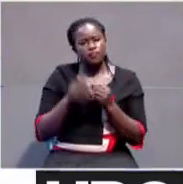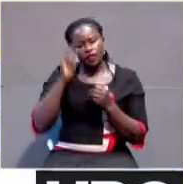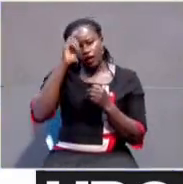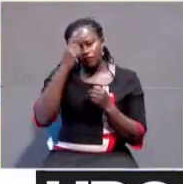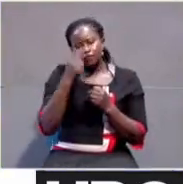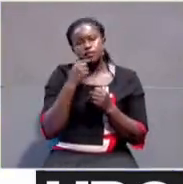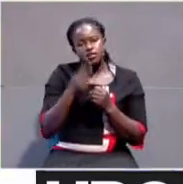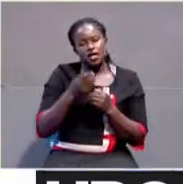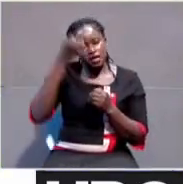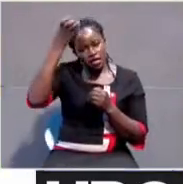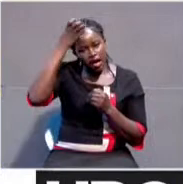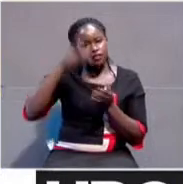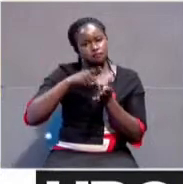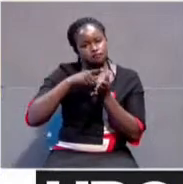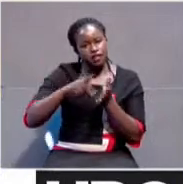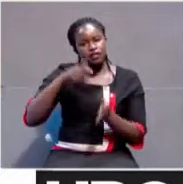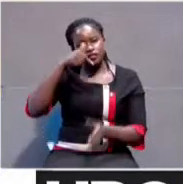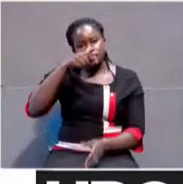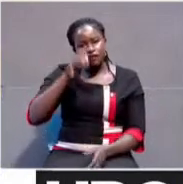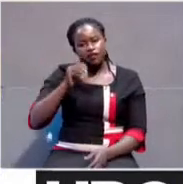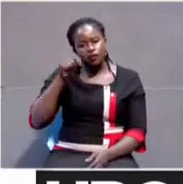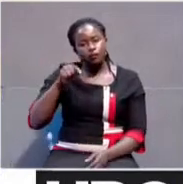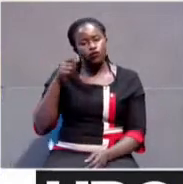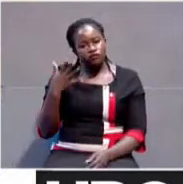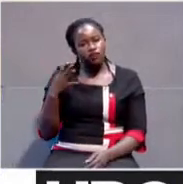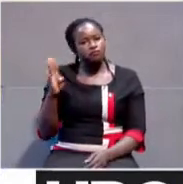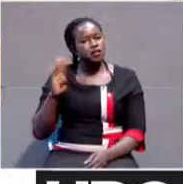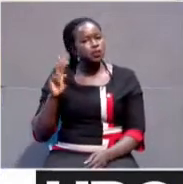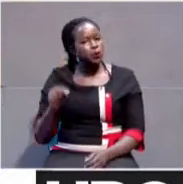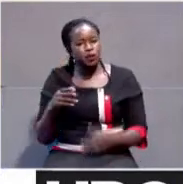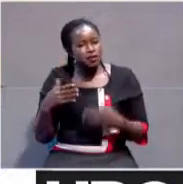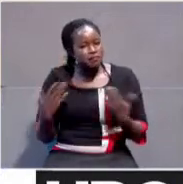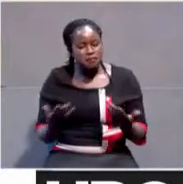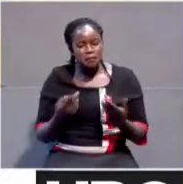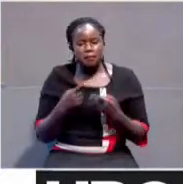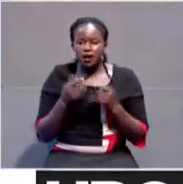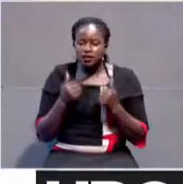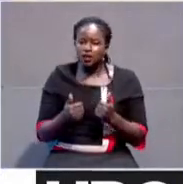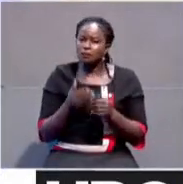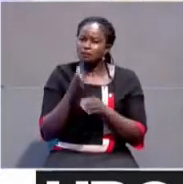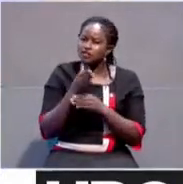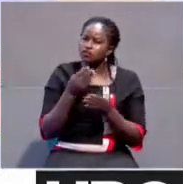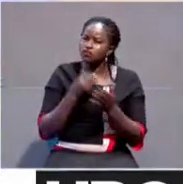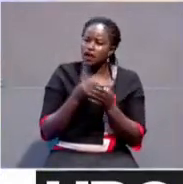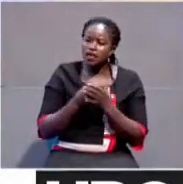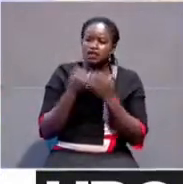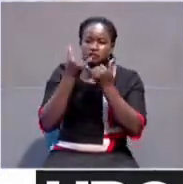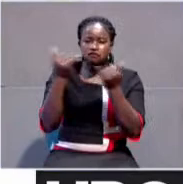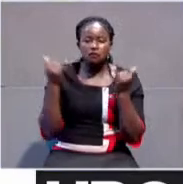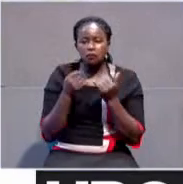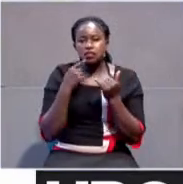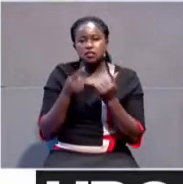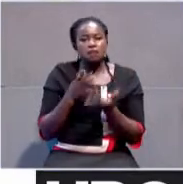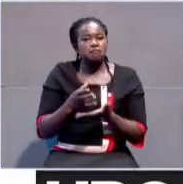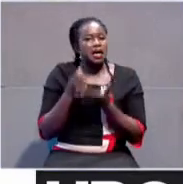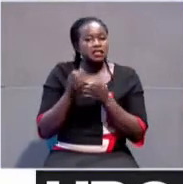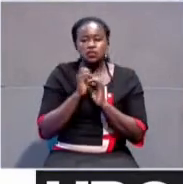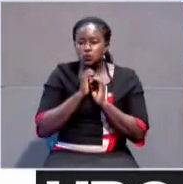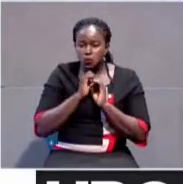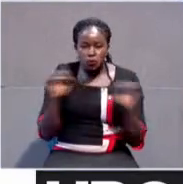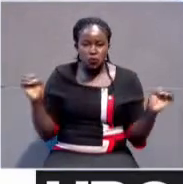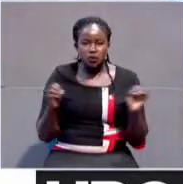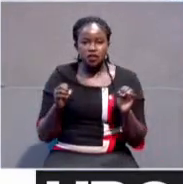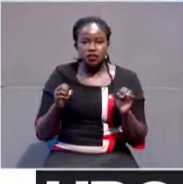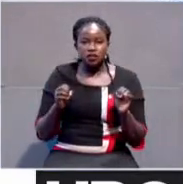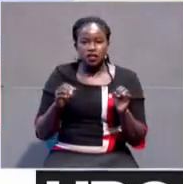that nurses should be paid 70.5 billion shillings, but have been informed by the Minister of Finance that they have not been budgeted for in the